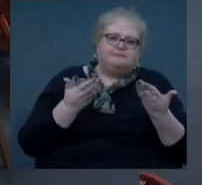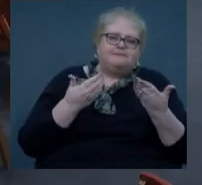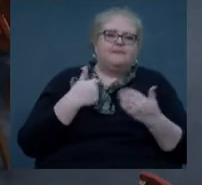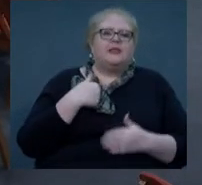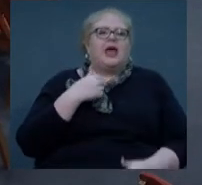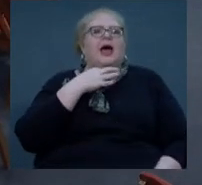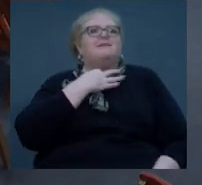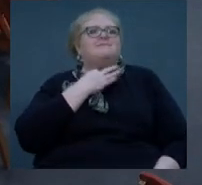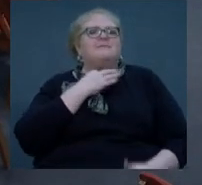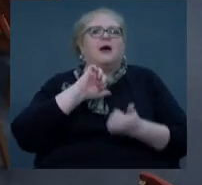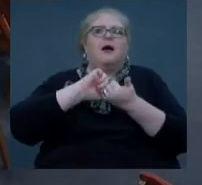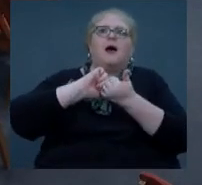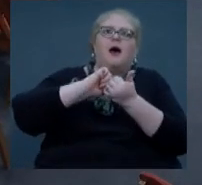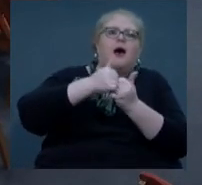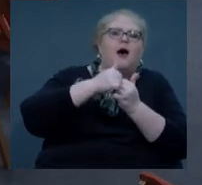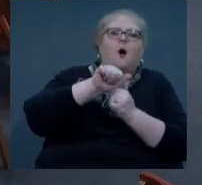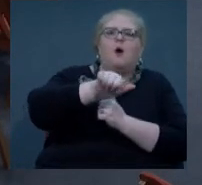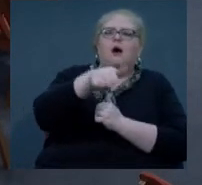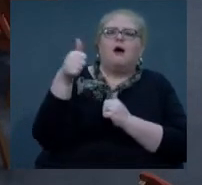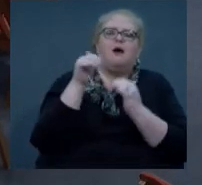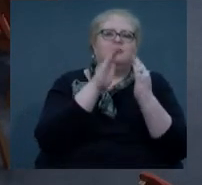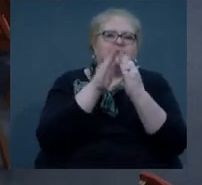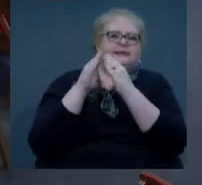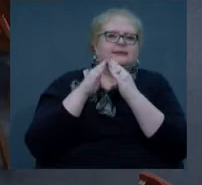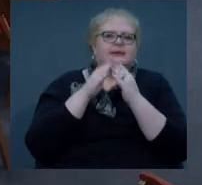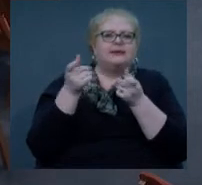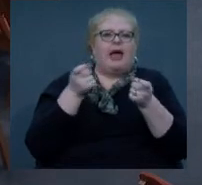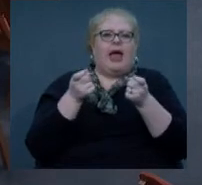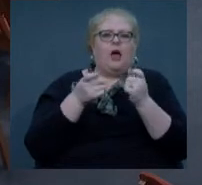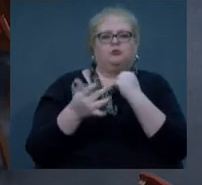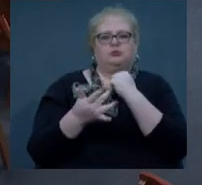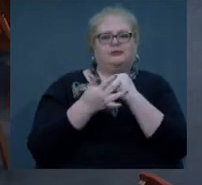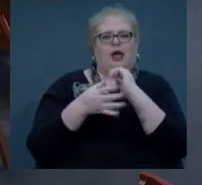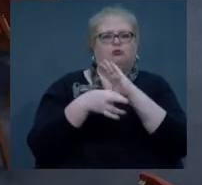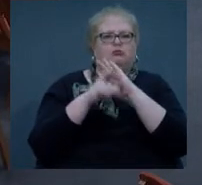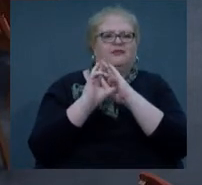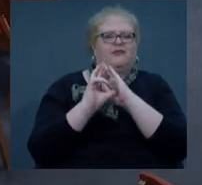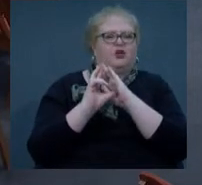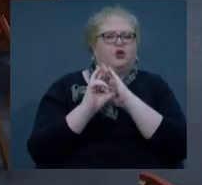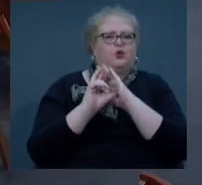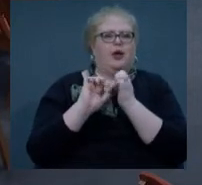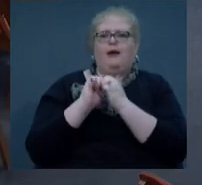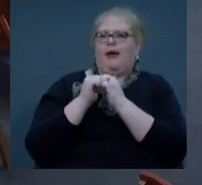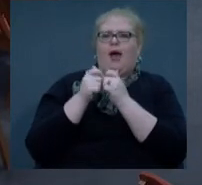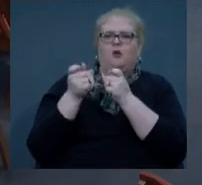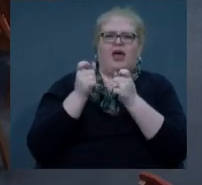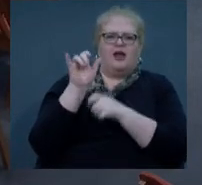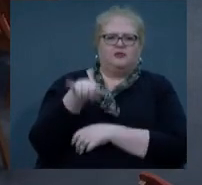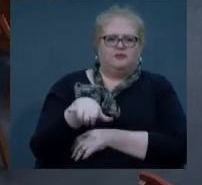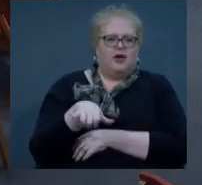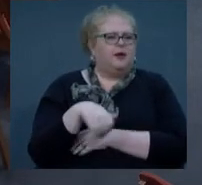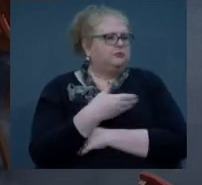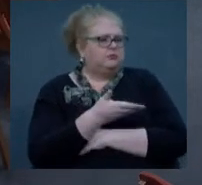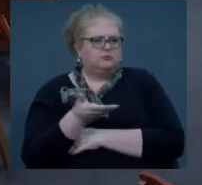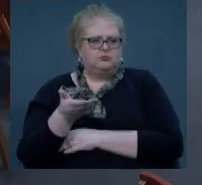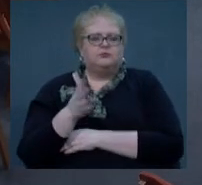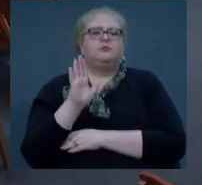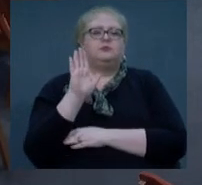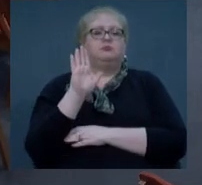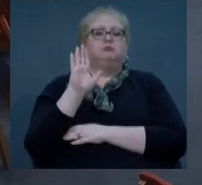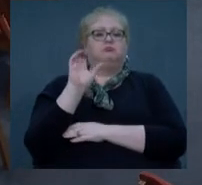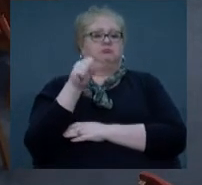handling technical reviews, because do you know how that's handled in other communities? Yeah, I can tell you from multiple states that I've been